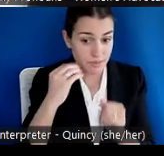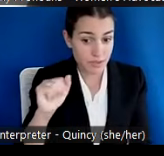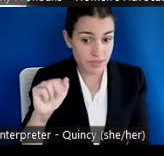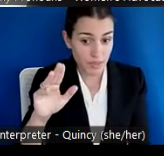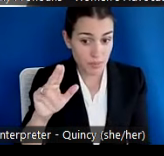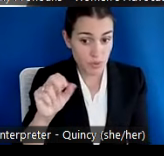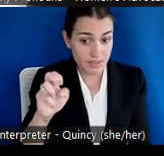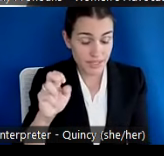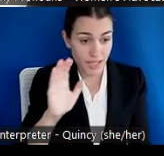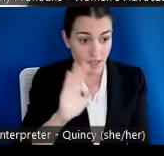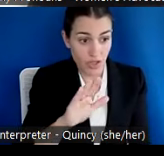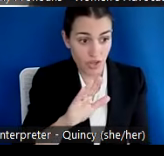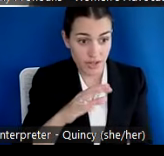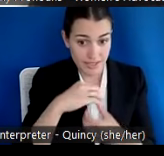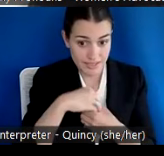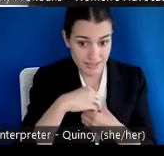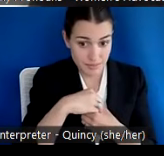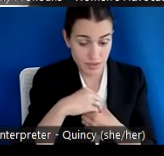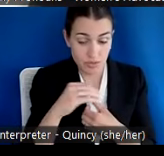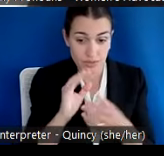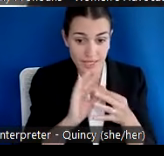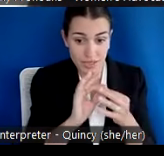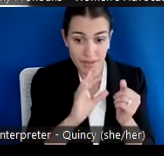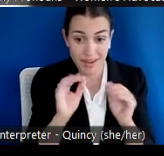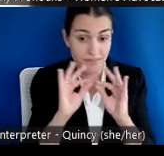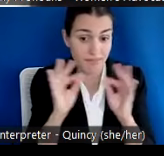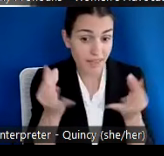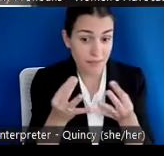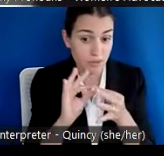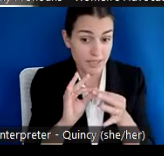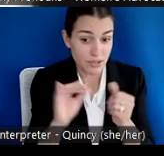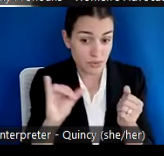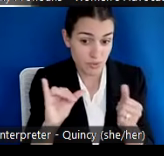intimate relationship, but also in their familial relationships too.